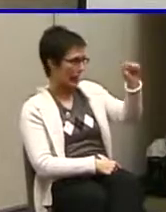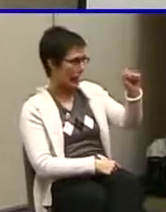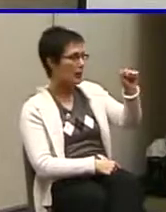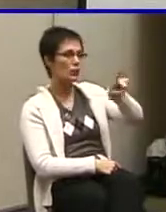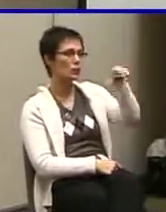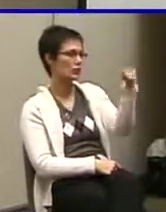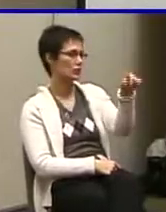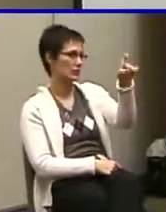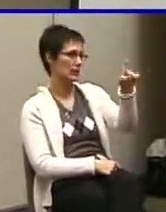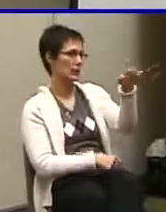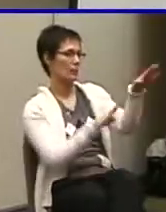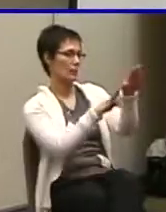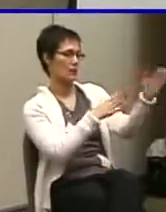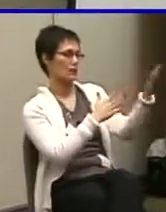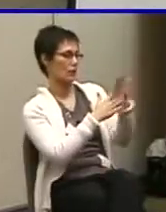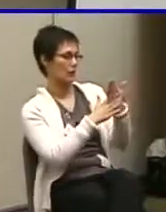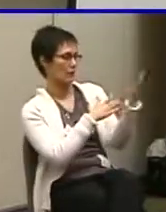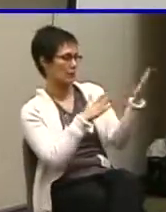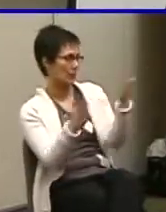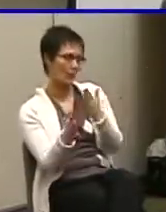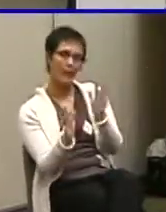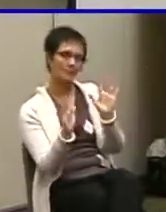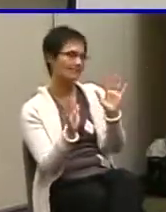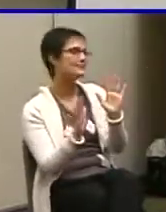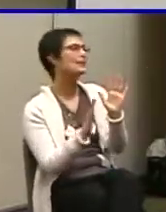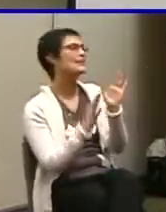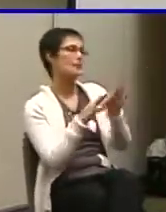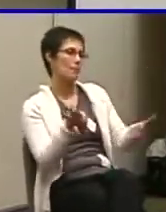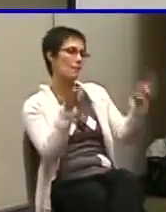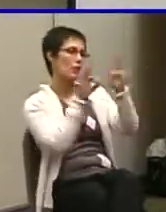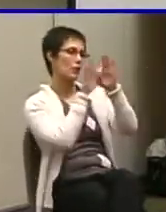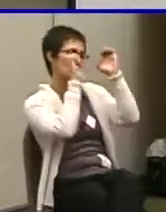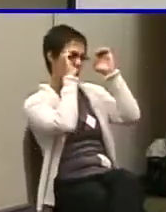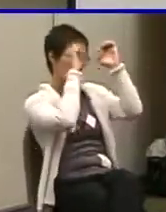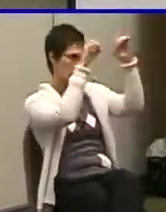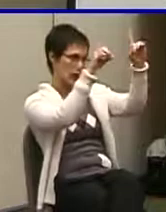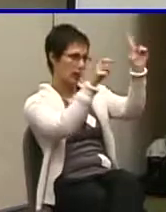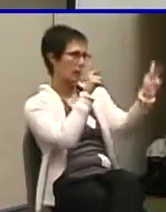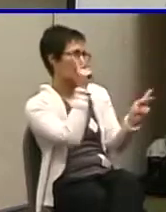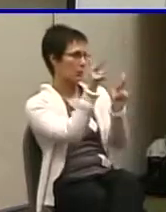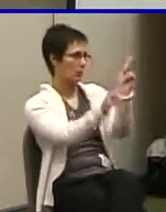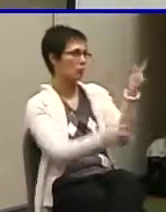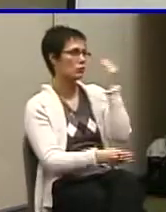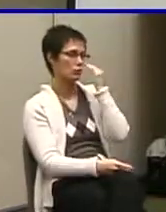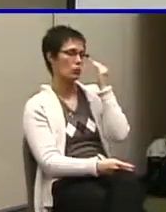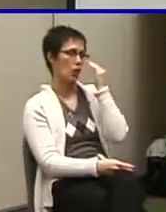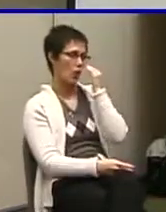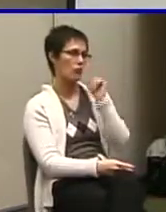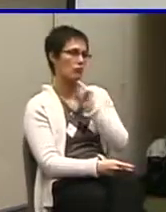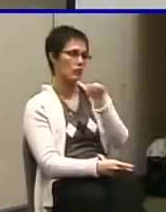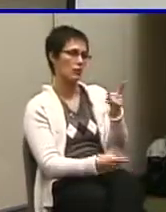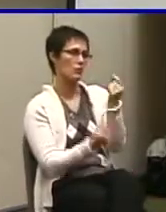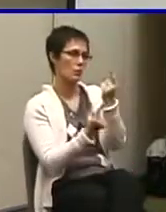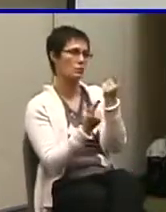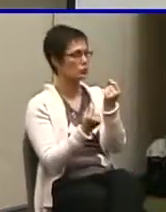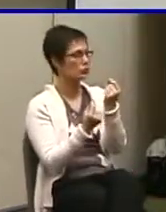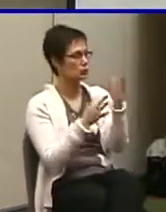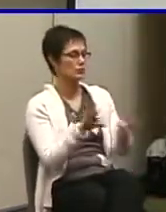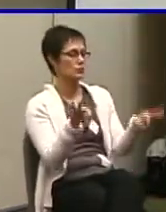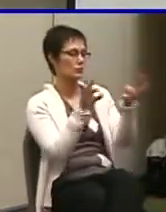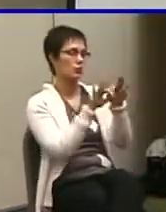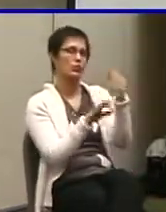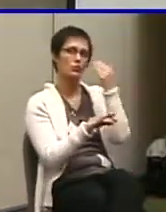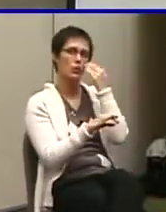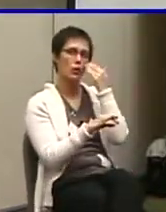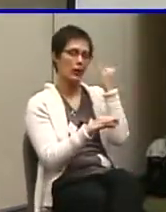so oftentimes it is a matter of educating people. It's also the issue of that if I want to develop a behavior intervention plan